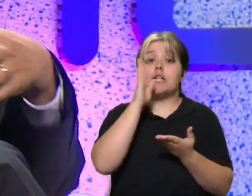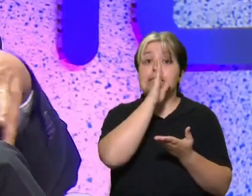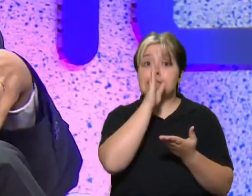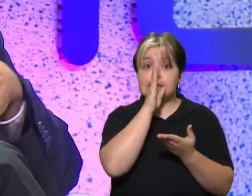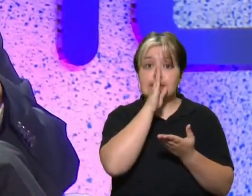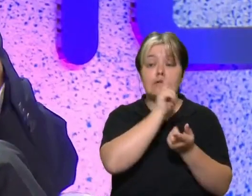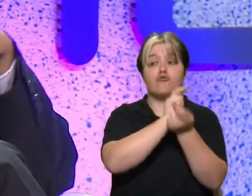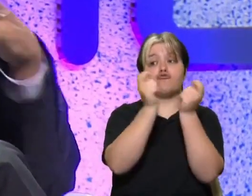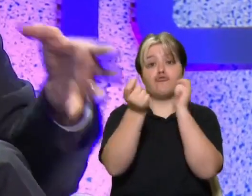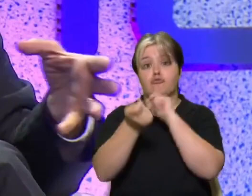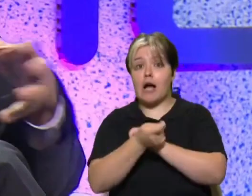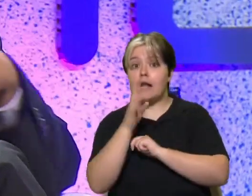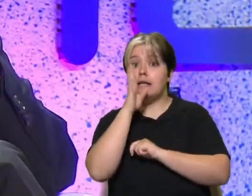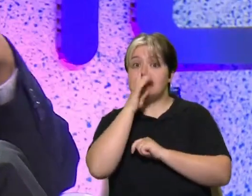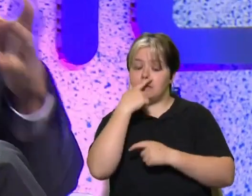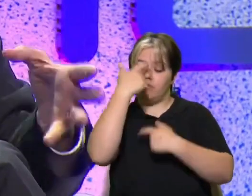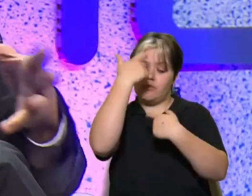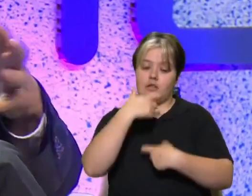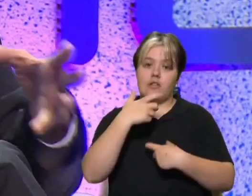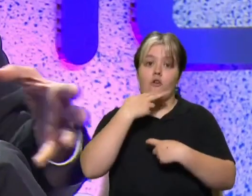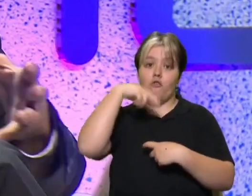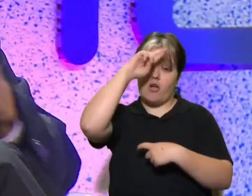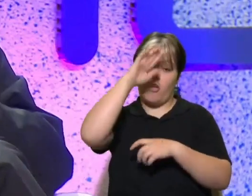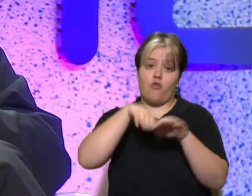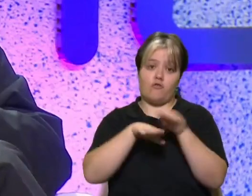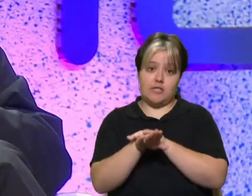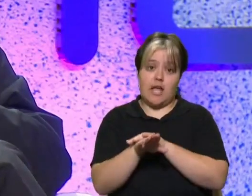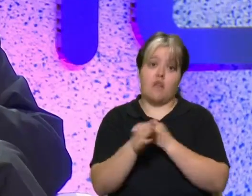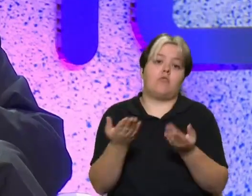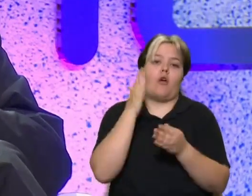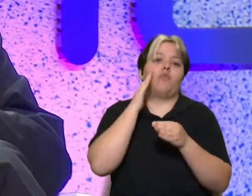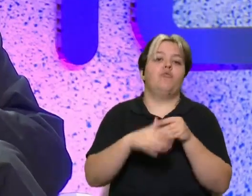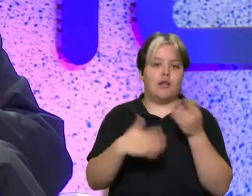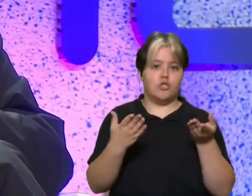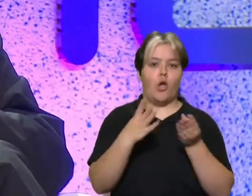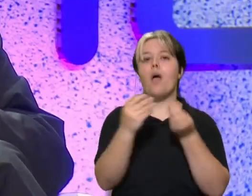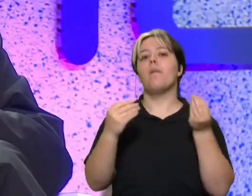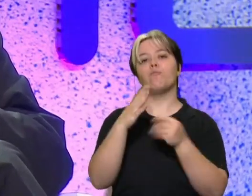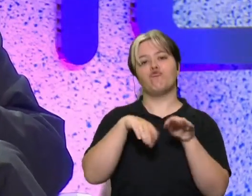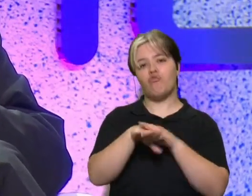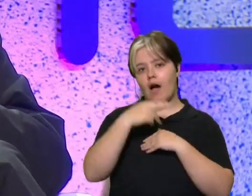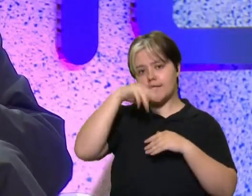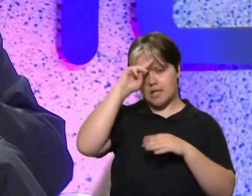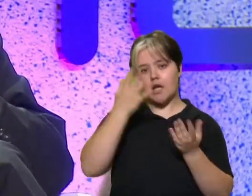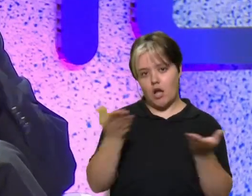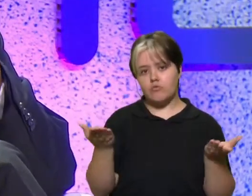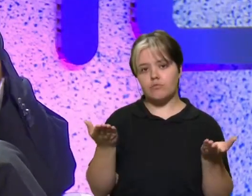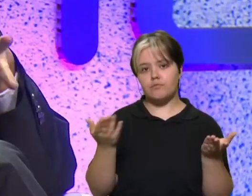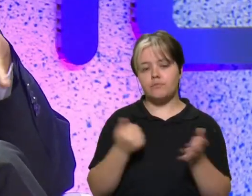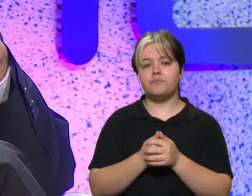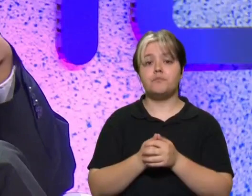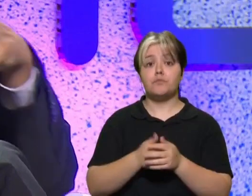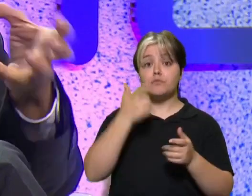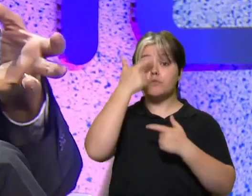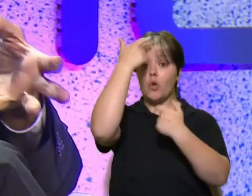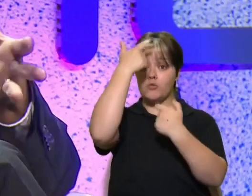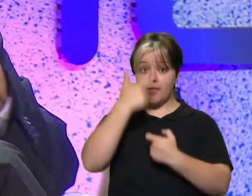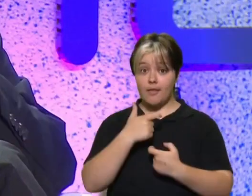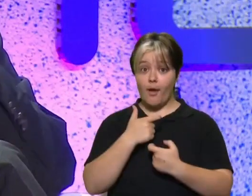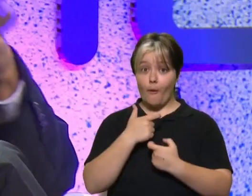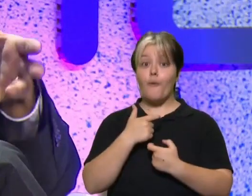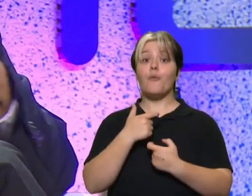and if this doesn't does makes mistakes like phishing and so